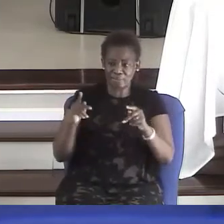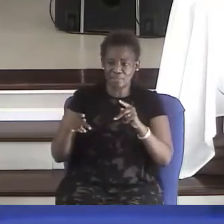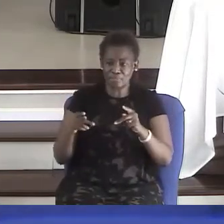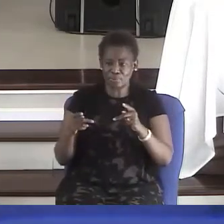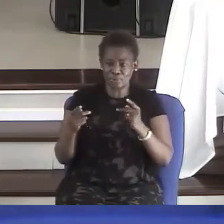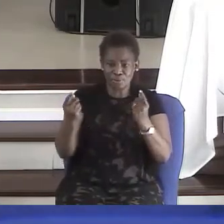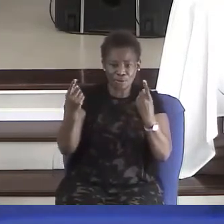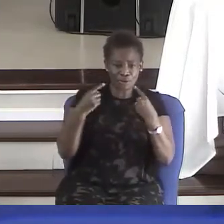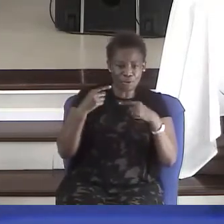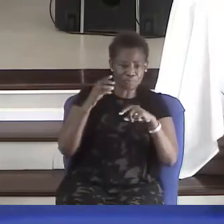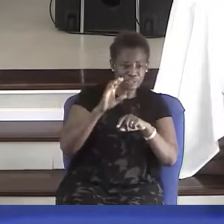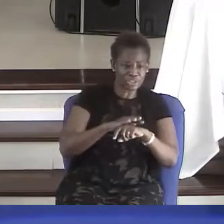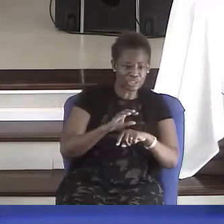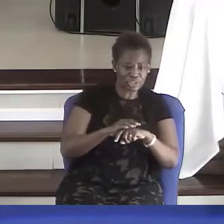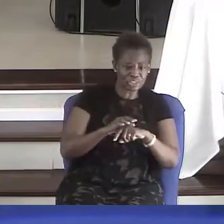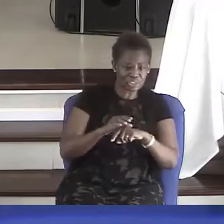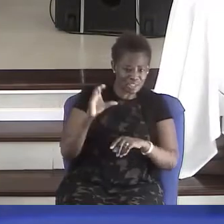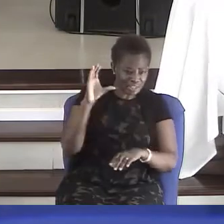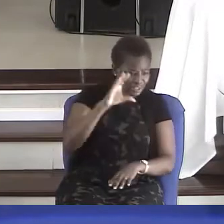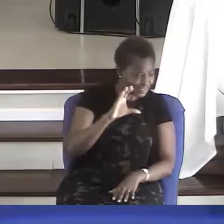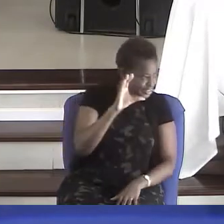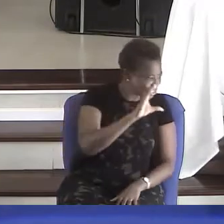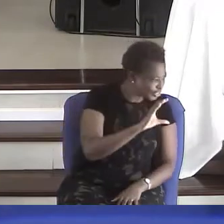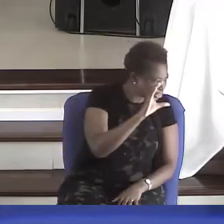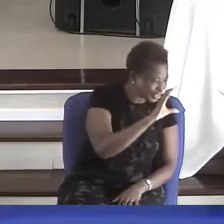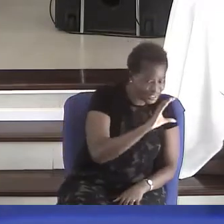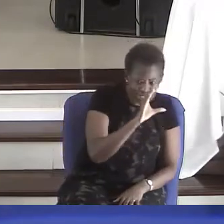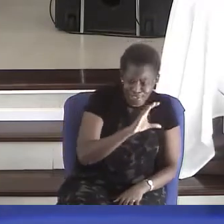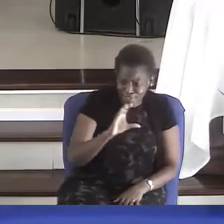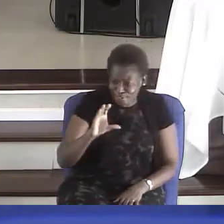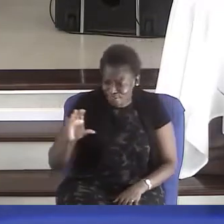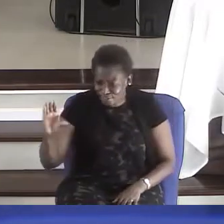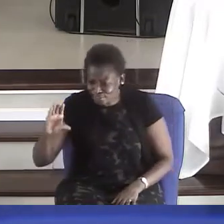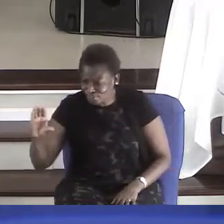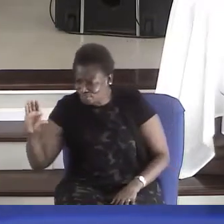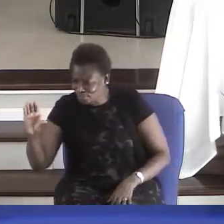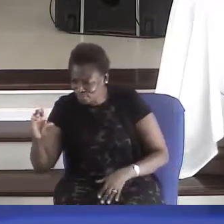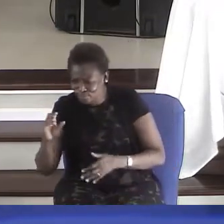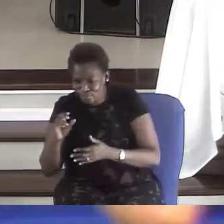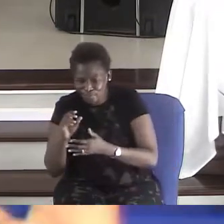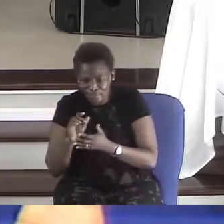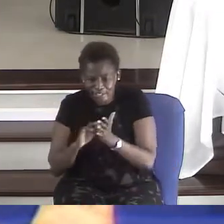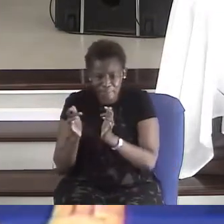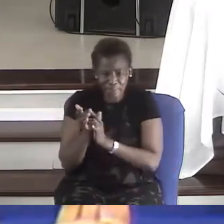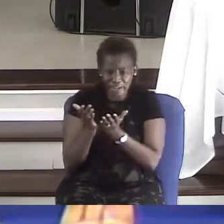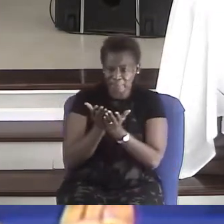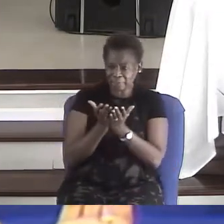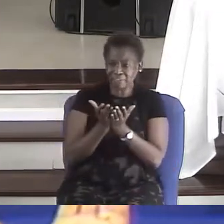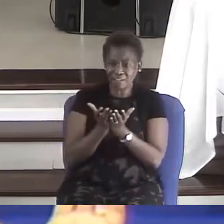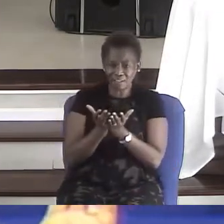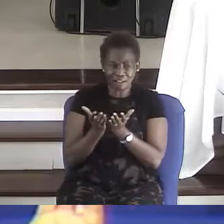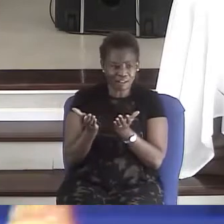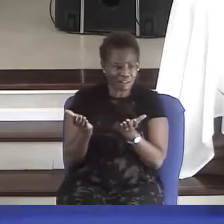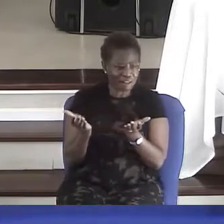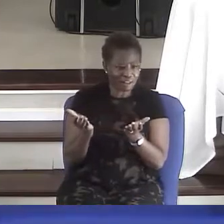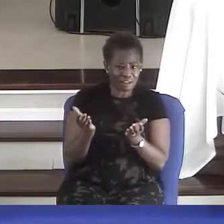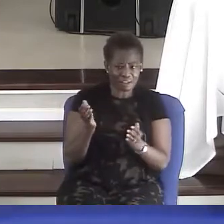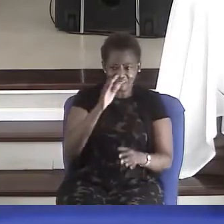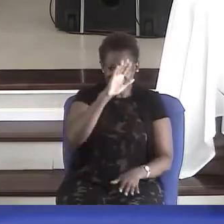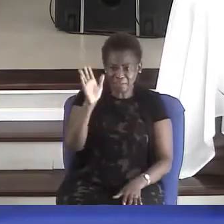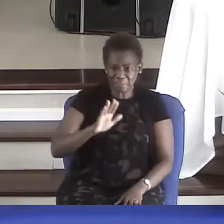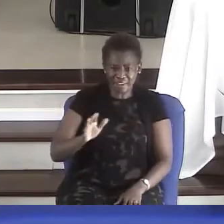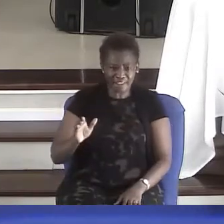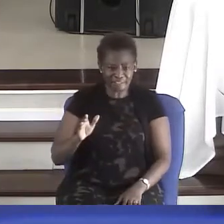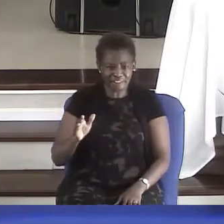looking breadcrumbs. They never read it for the whole week. Isn't that sad? When